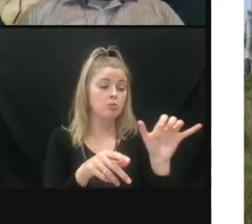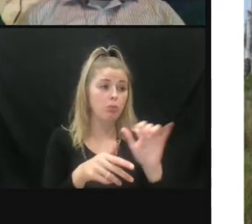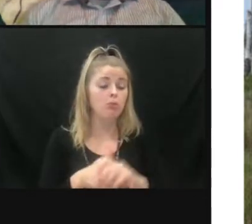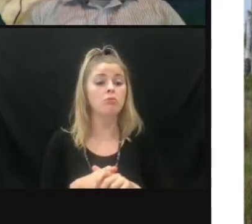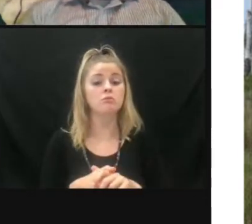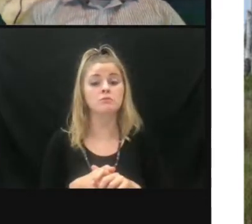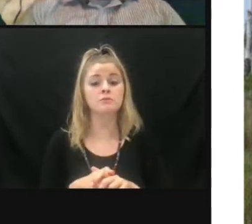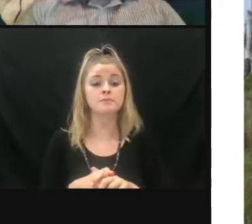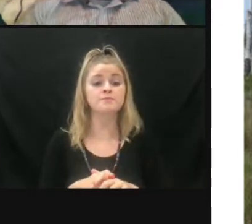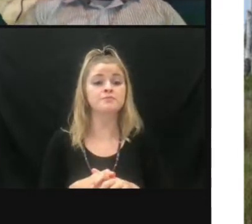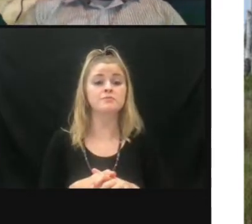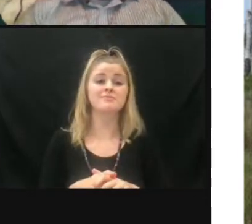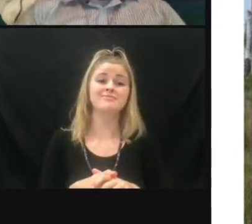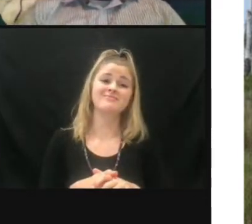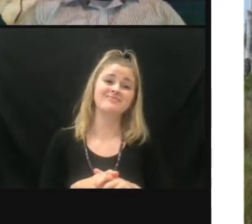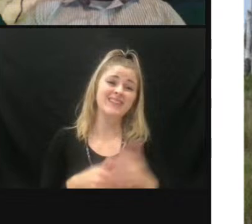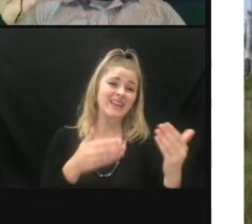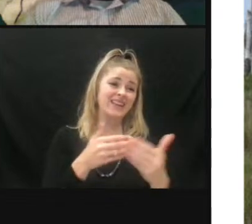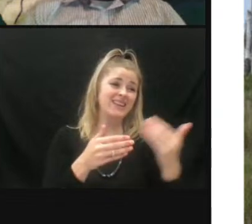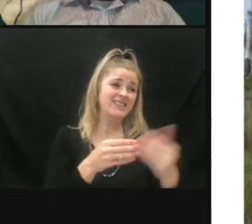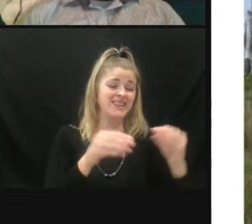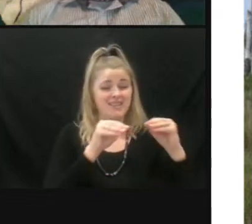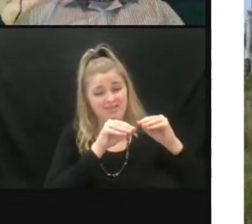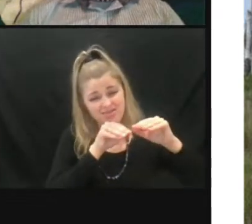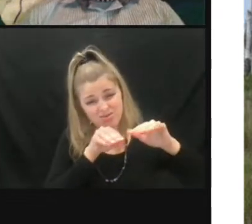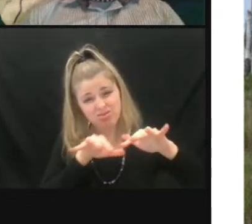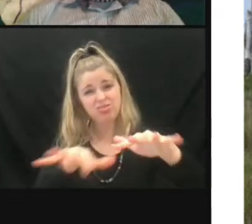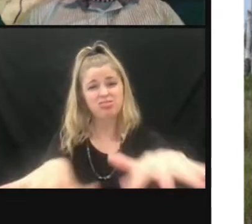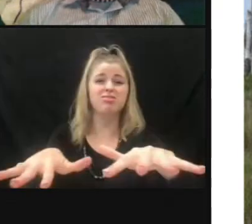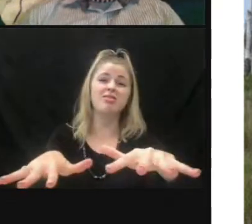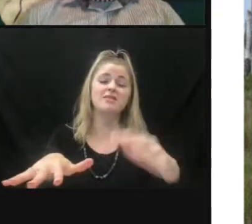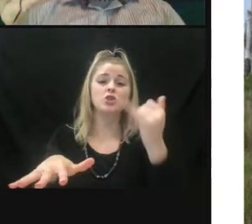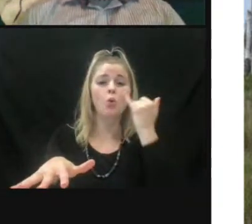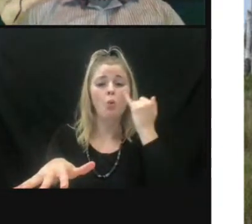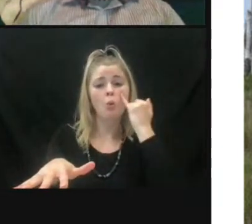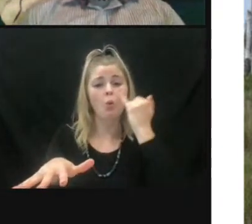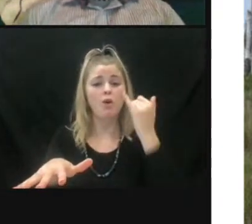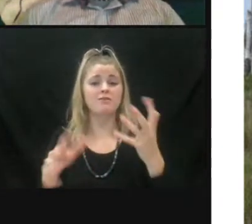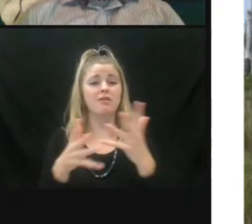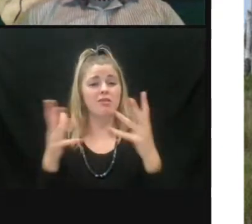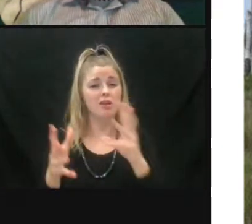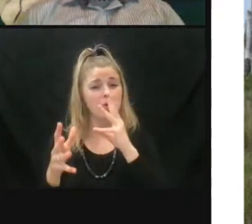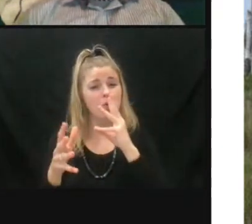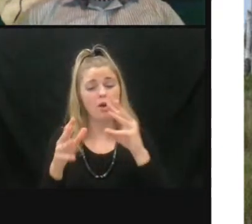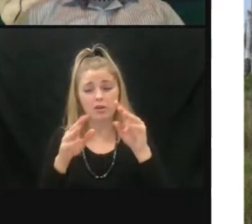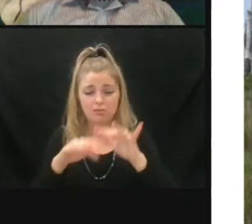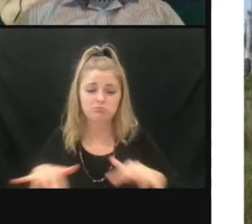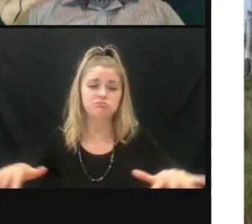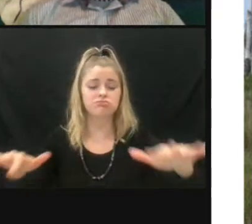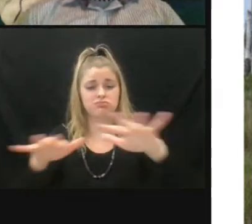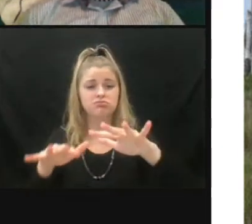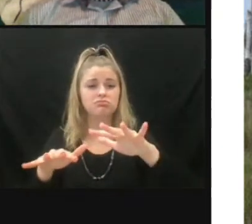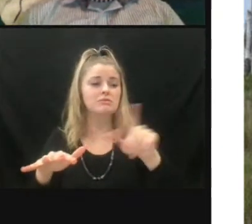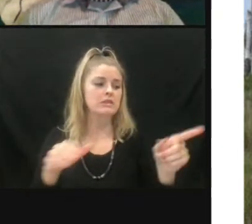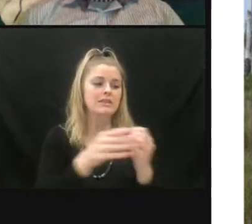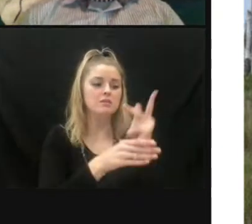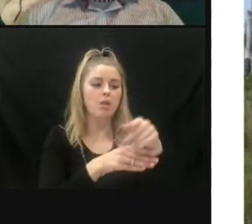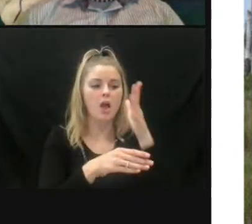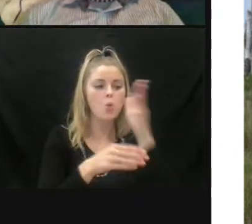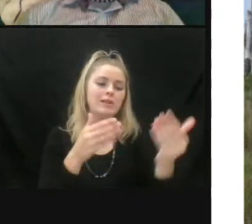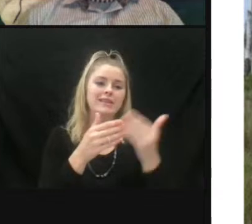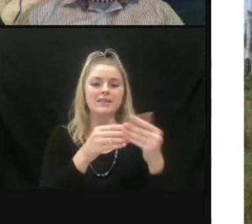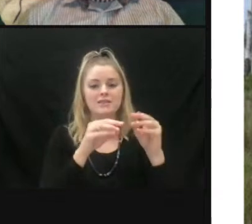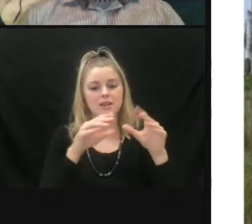It's incredibly invasive, and it really dominates waterbound landscapes. So these invasive phragmite reeds, which once established